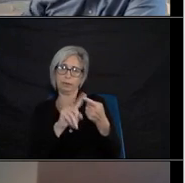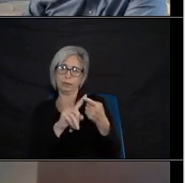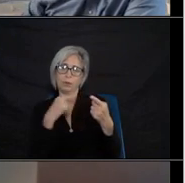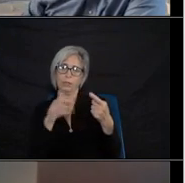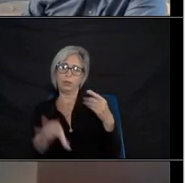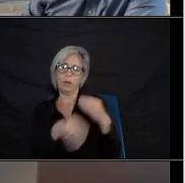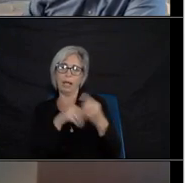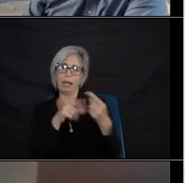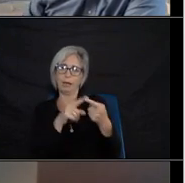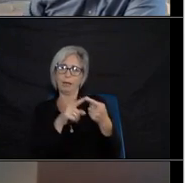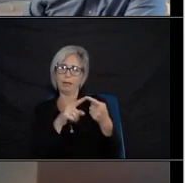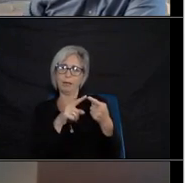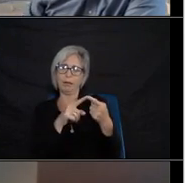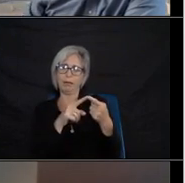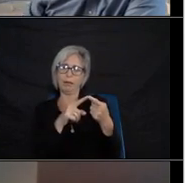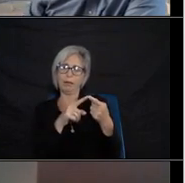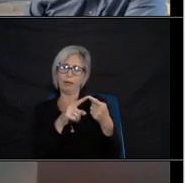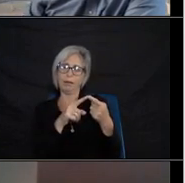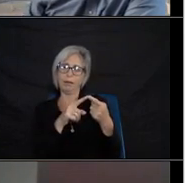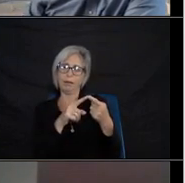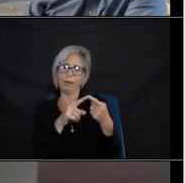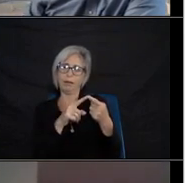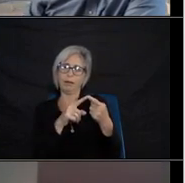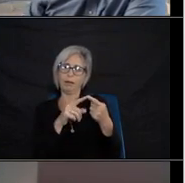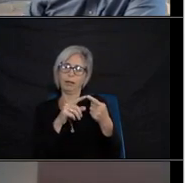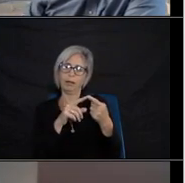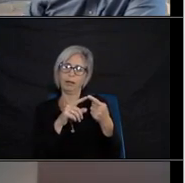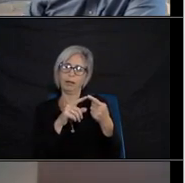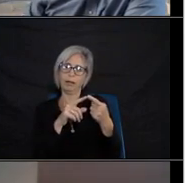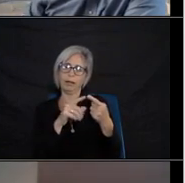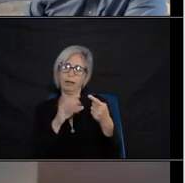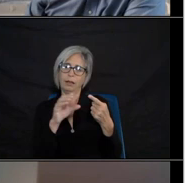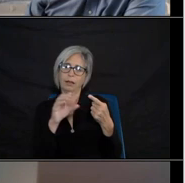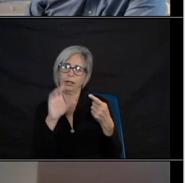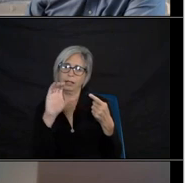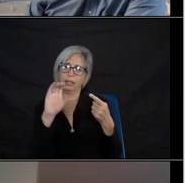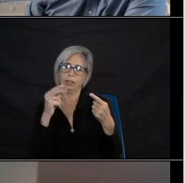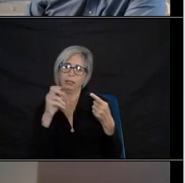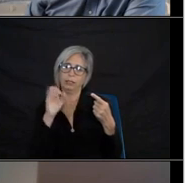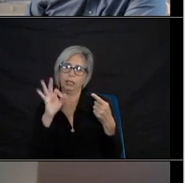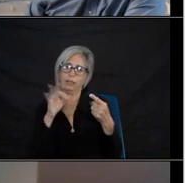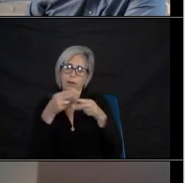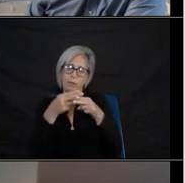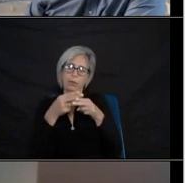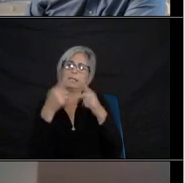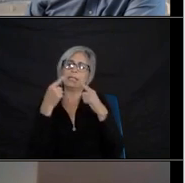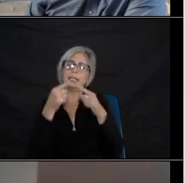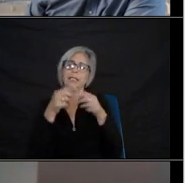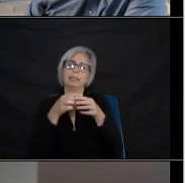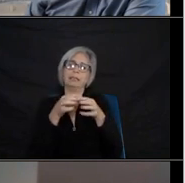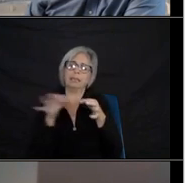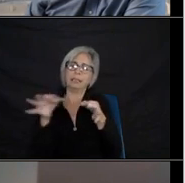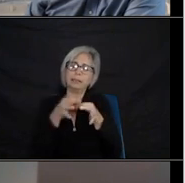add the chief just giving a brief announcement and explanation as to